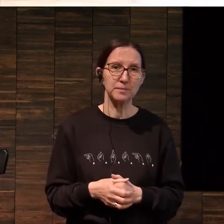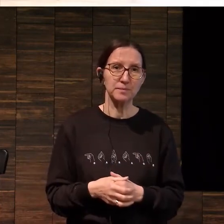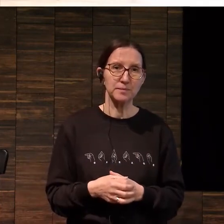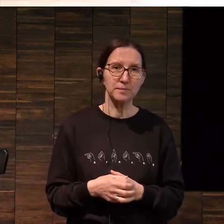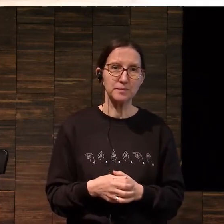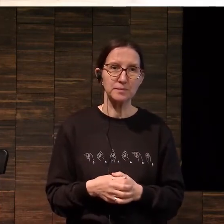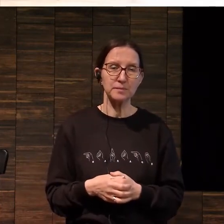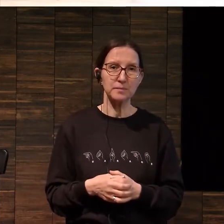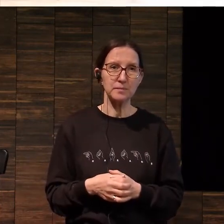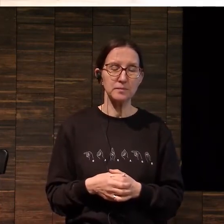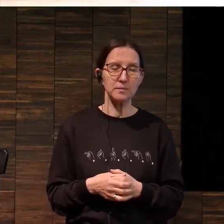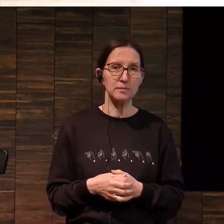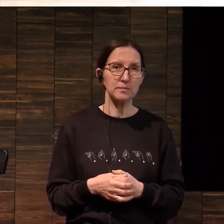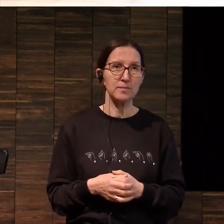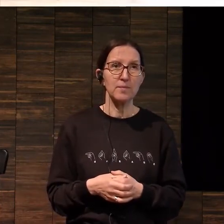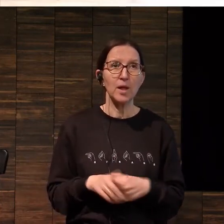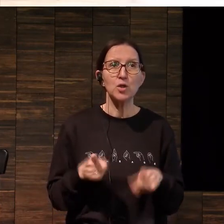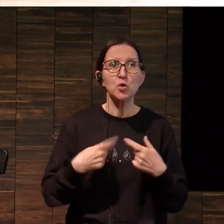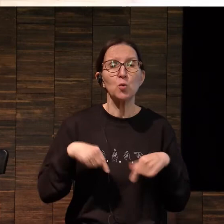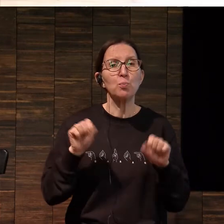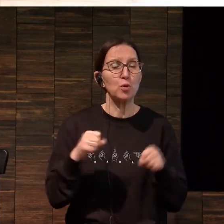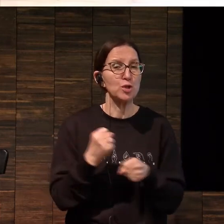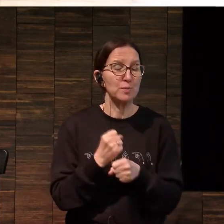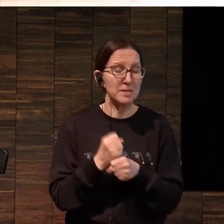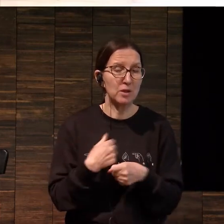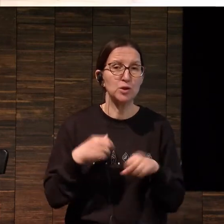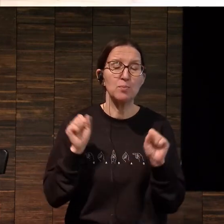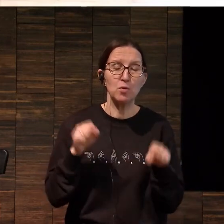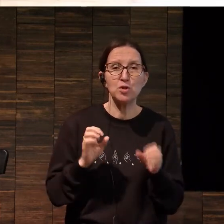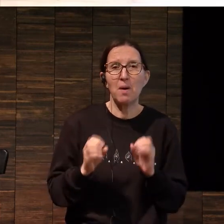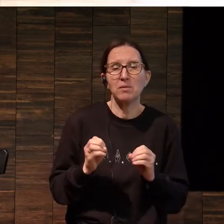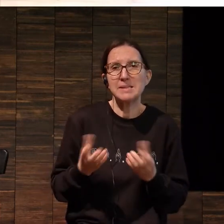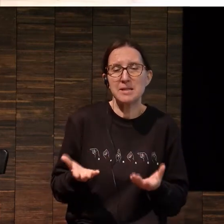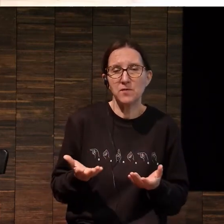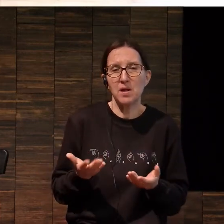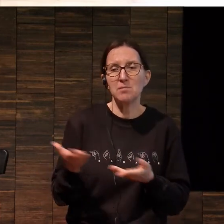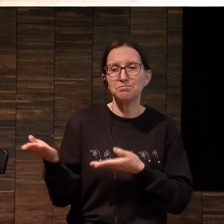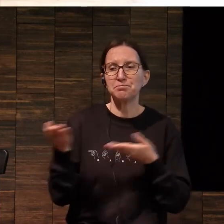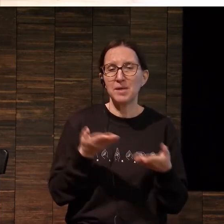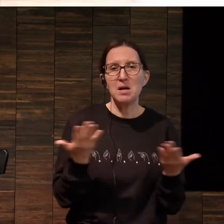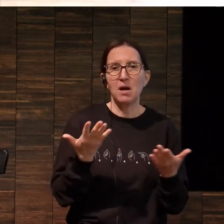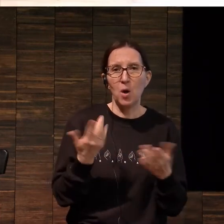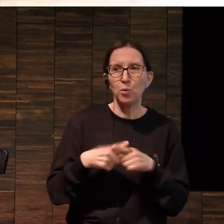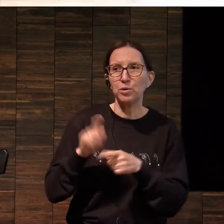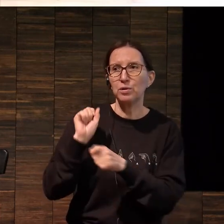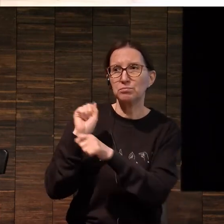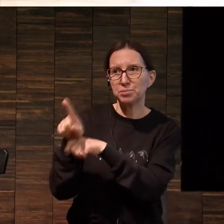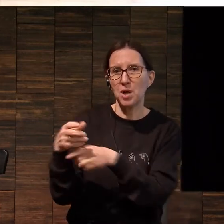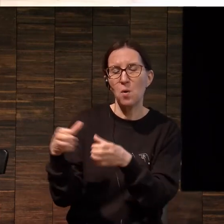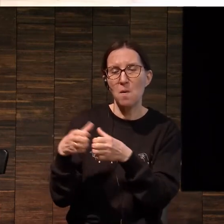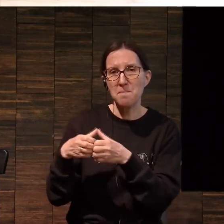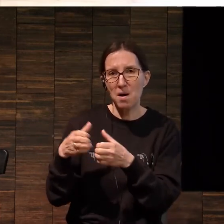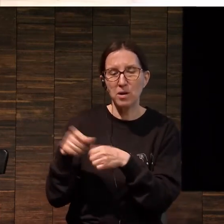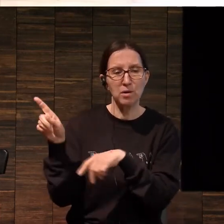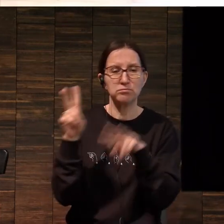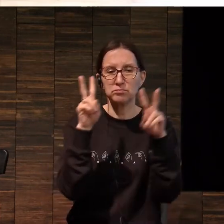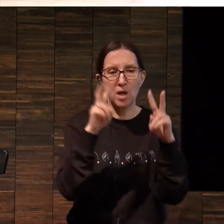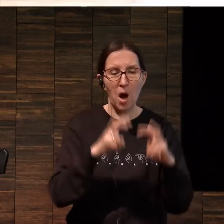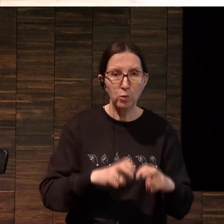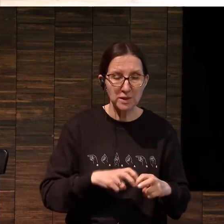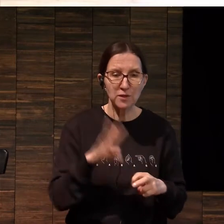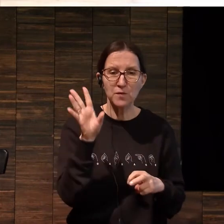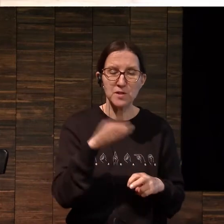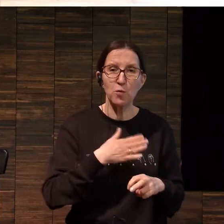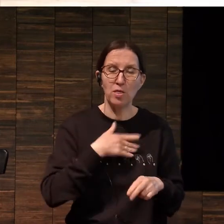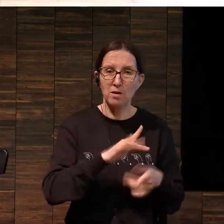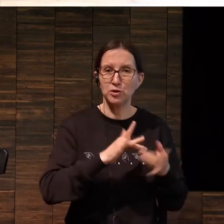some outside organization or some consulting firm to audit their entire site and build a roadmap that